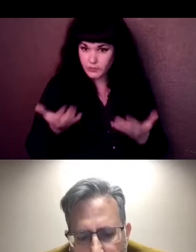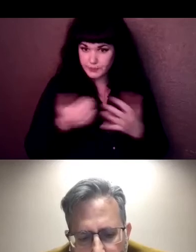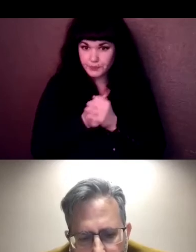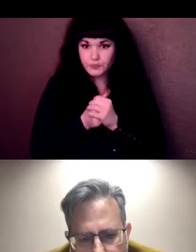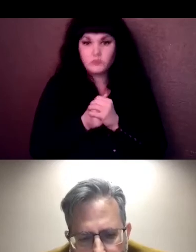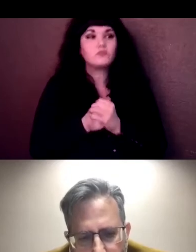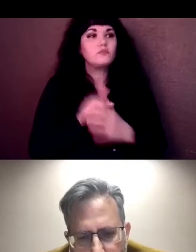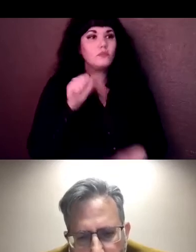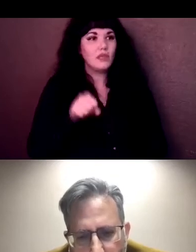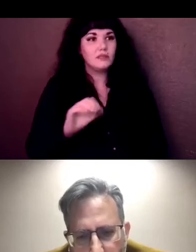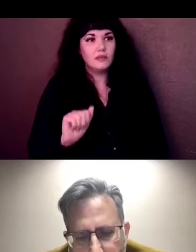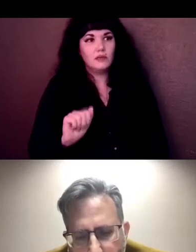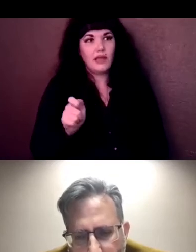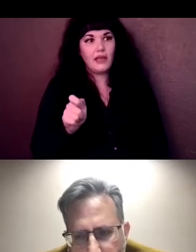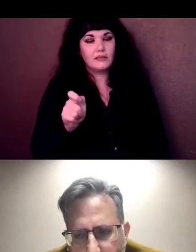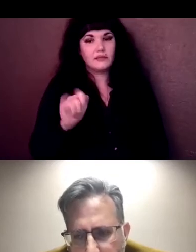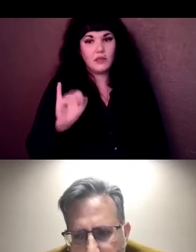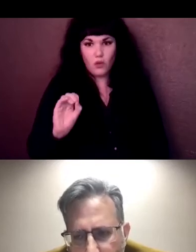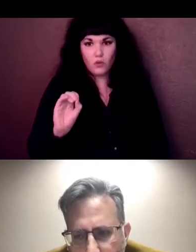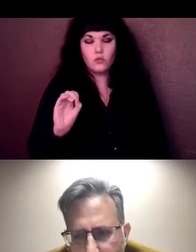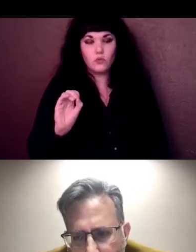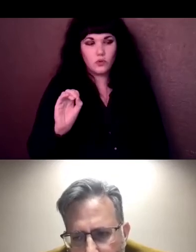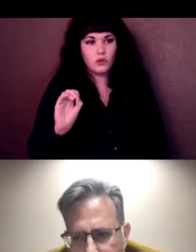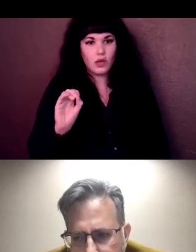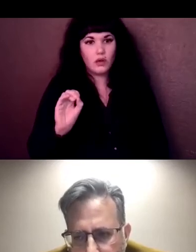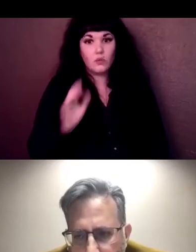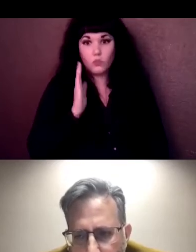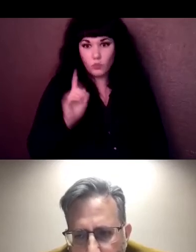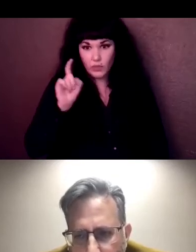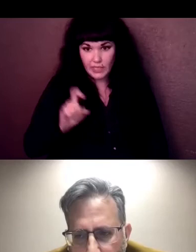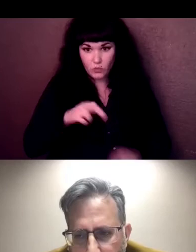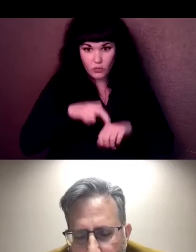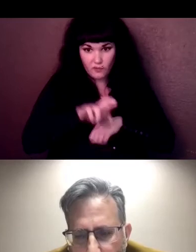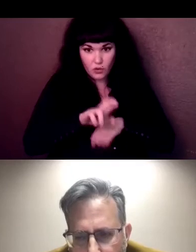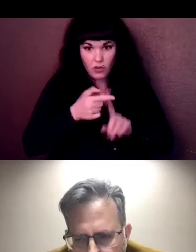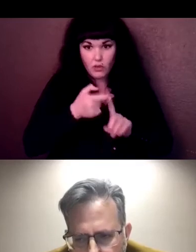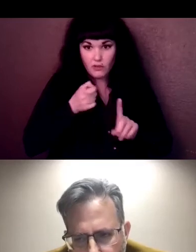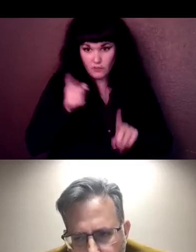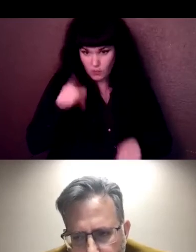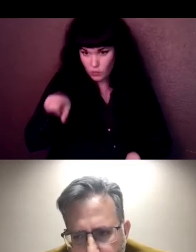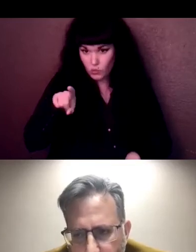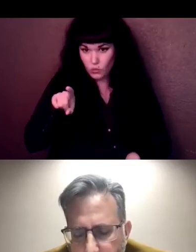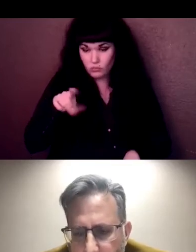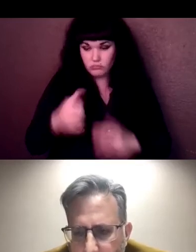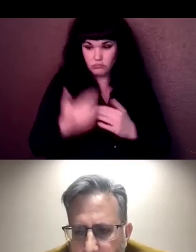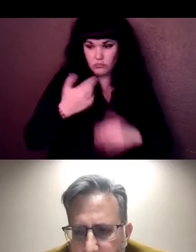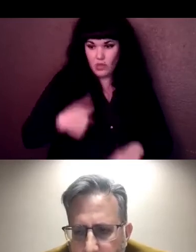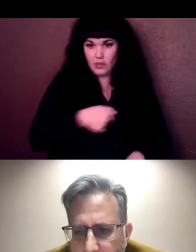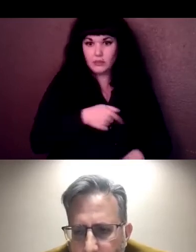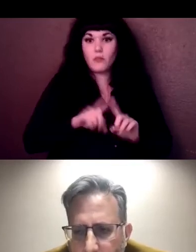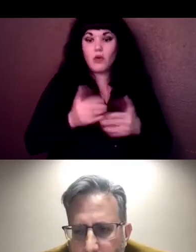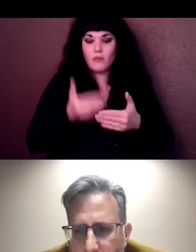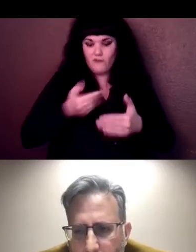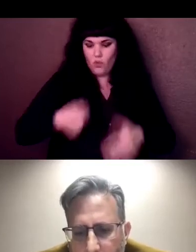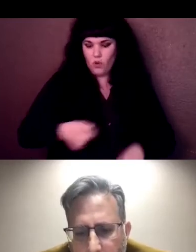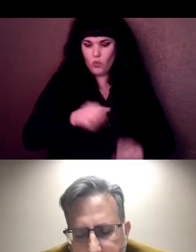Yes, well, Axio does need a referral to us from you, obviously, but before we can do anything, Axio is going